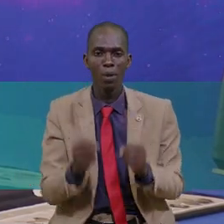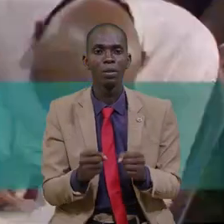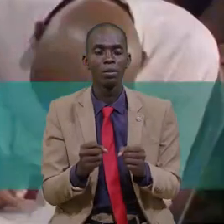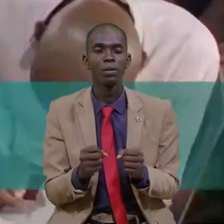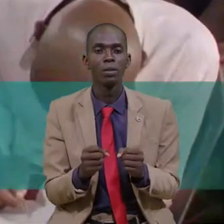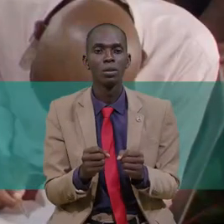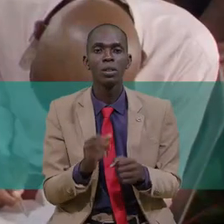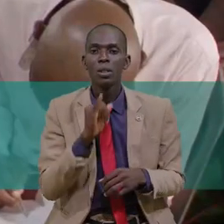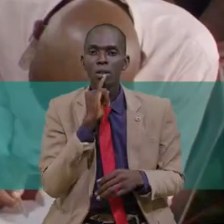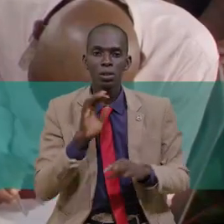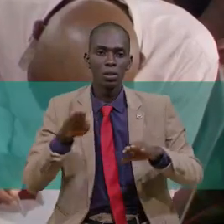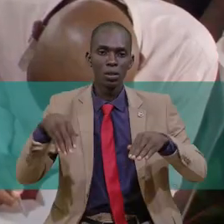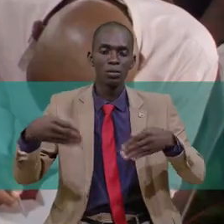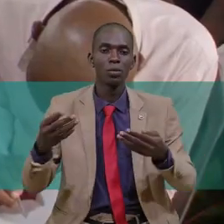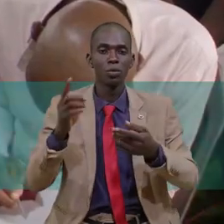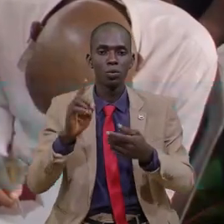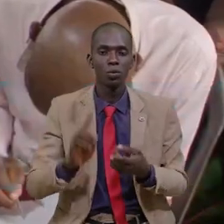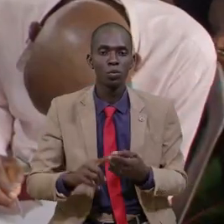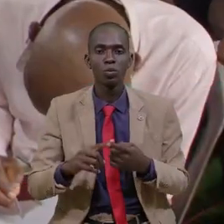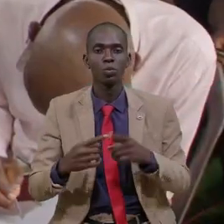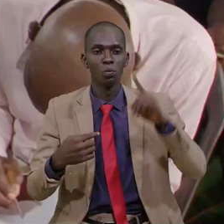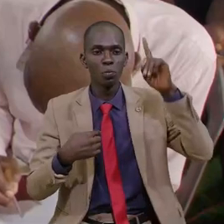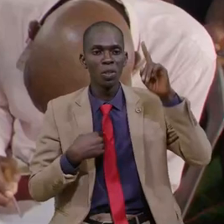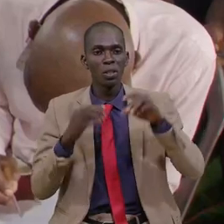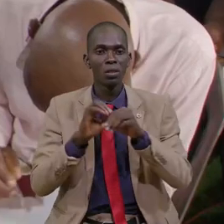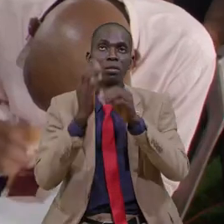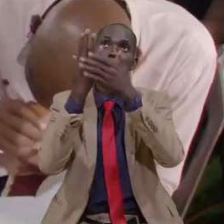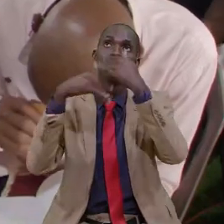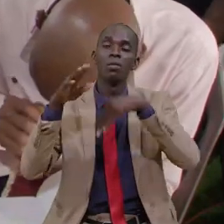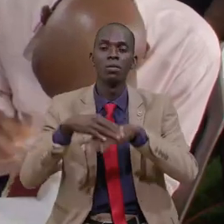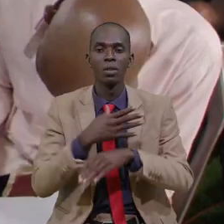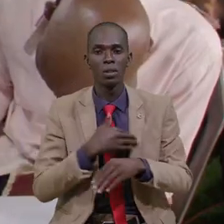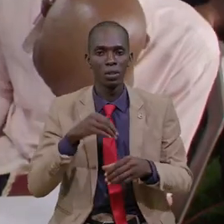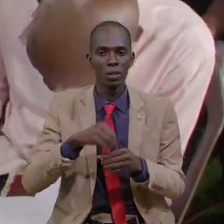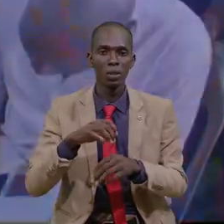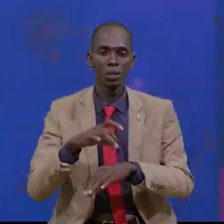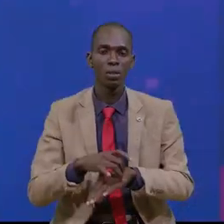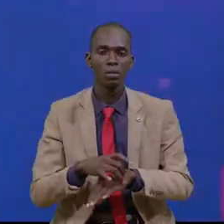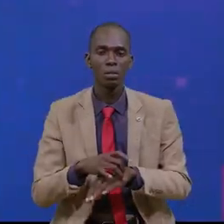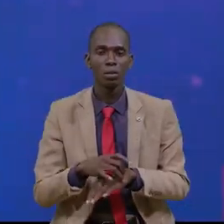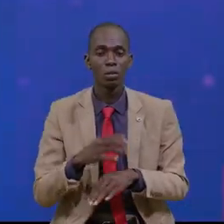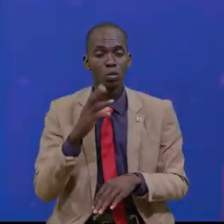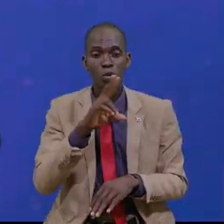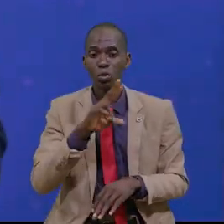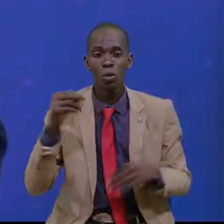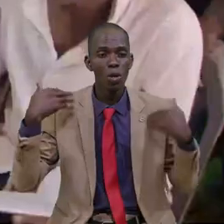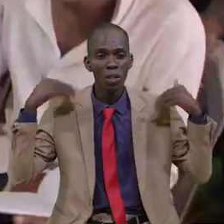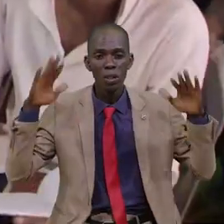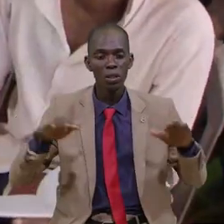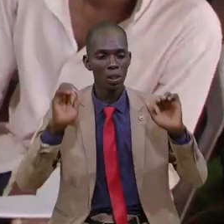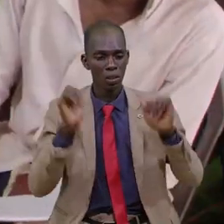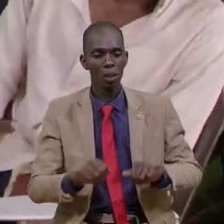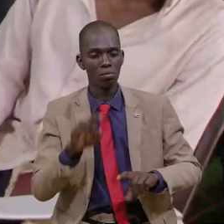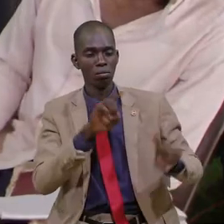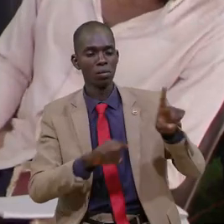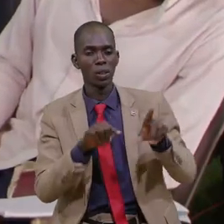is given unto me in heaven and in earth. No angel can say that. How